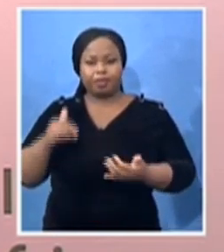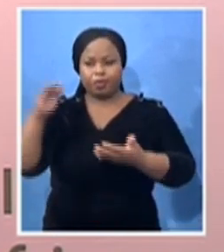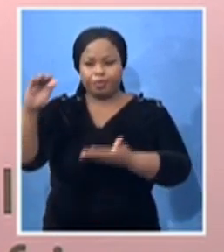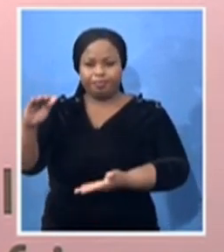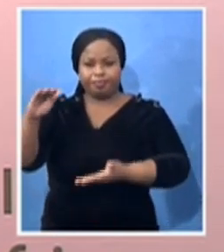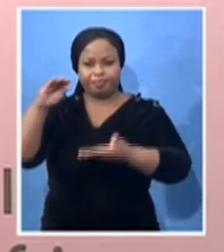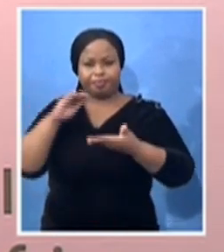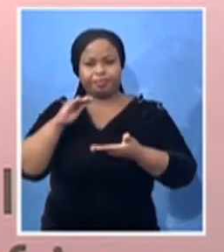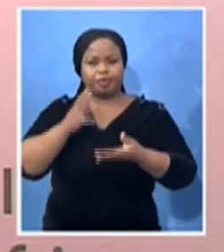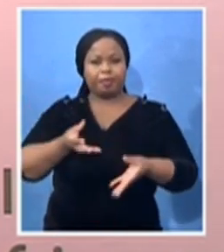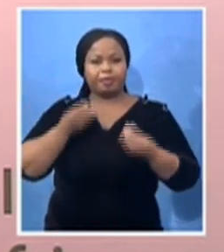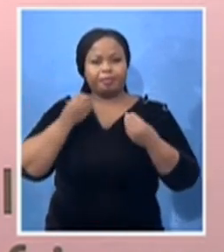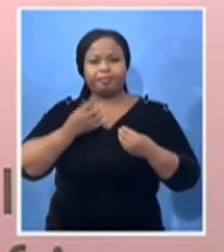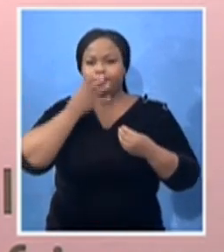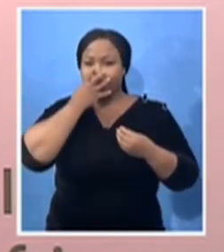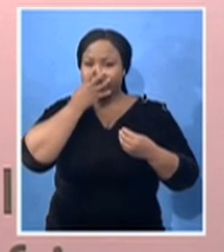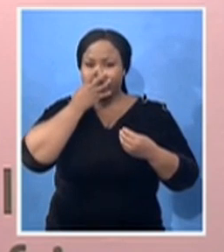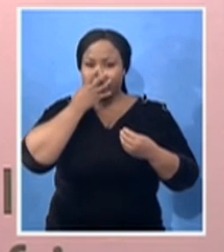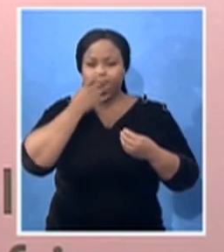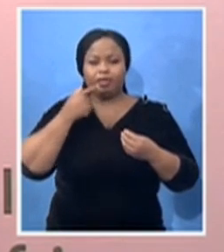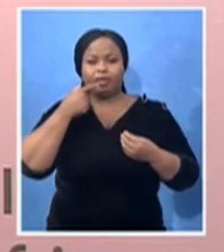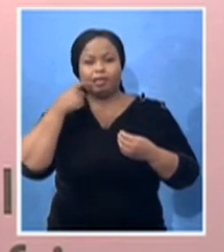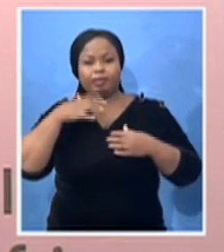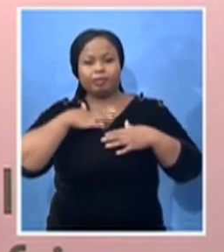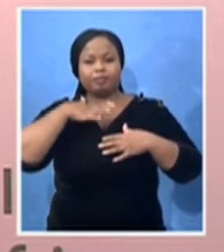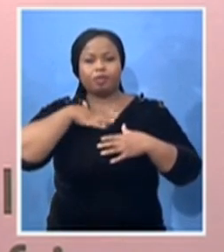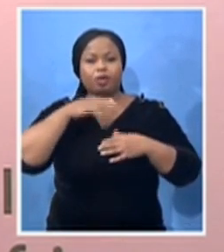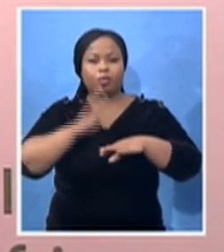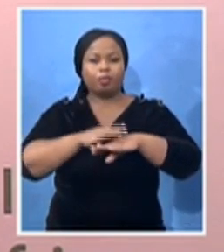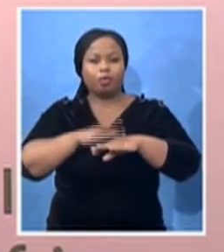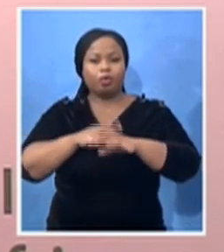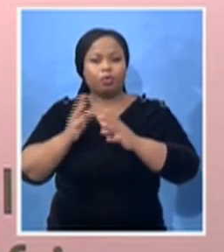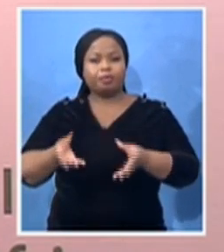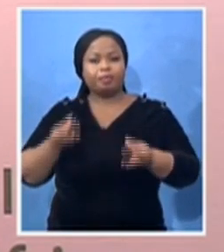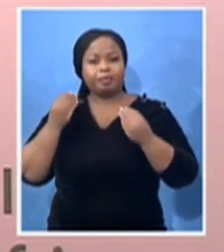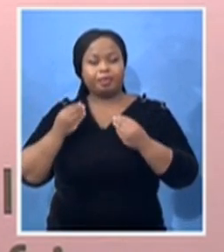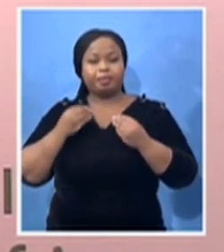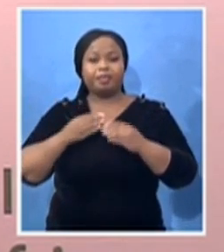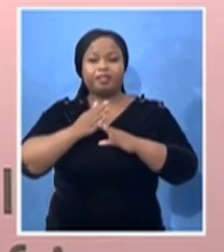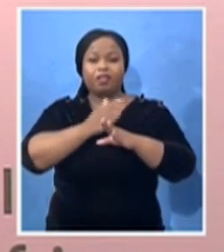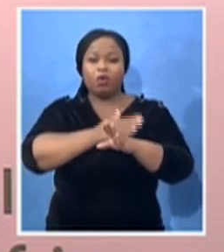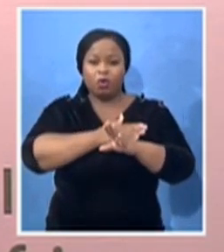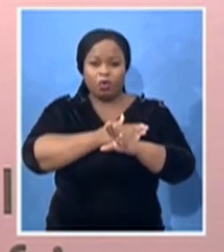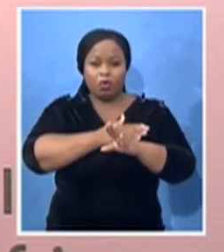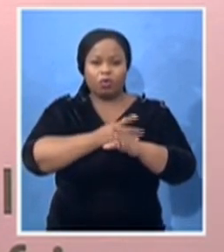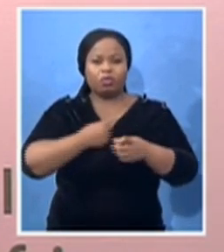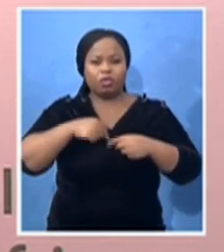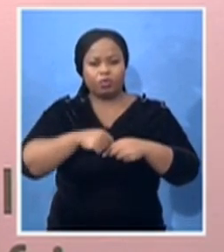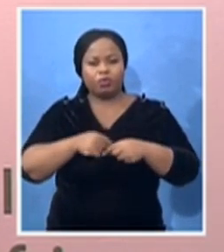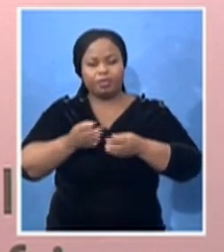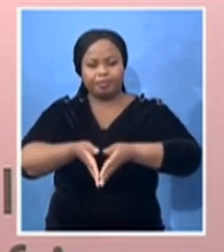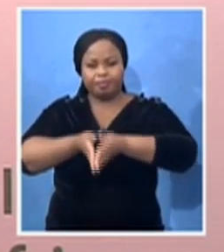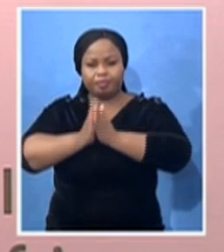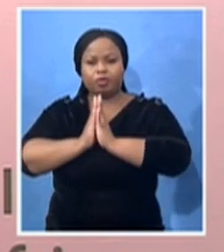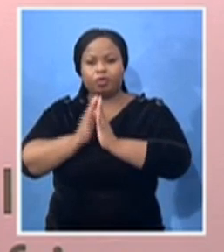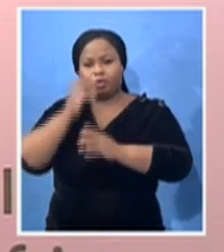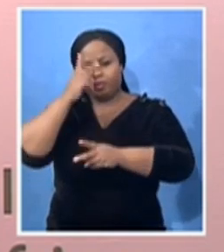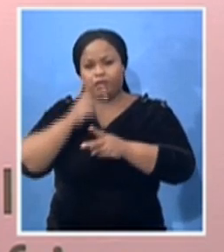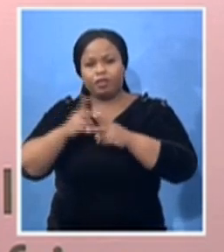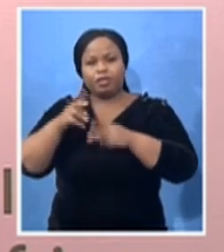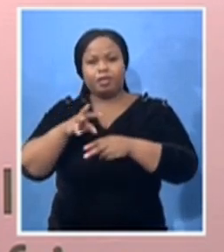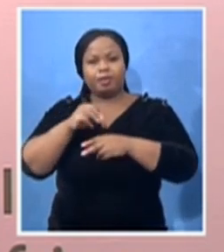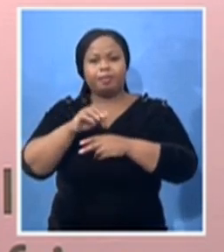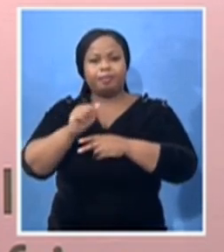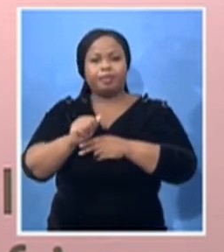received, we actually asked Professor Mativa, who's a member of the Ministerial Advisory